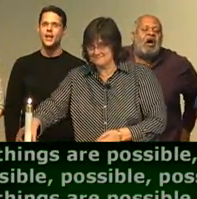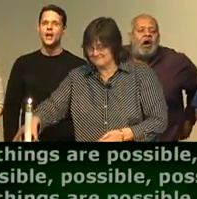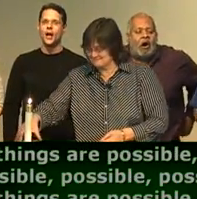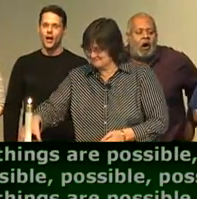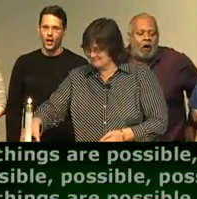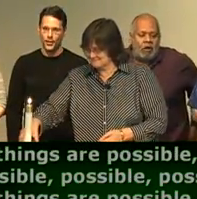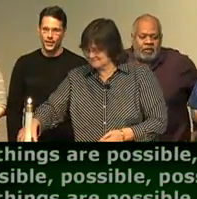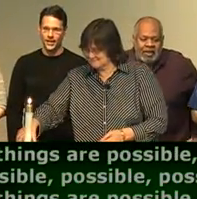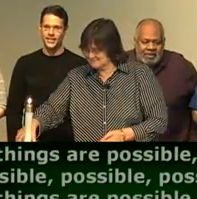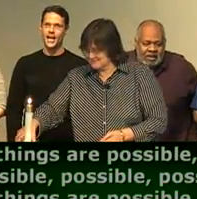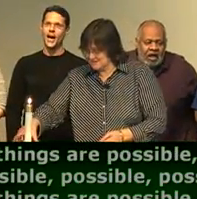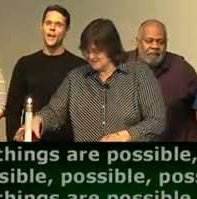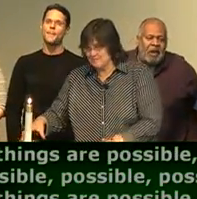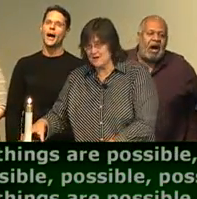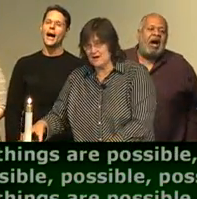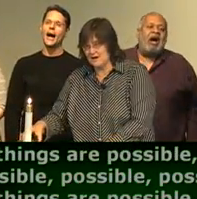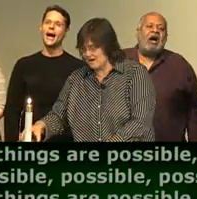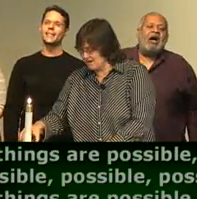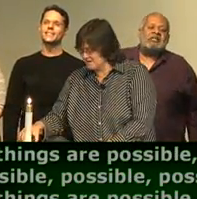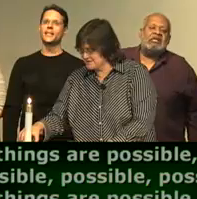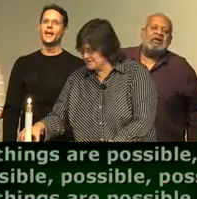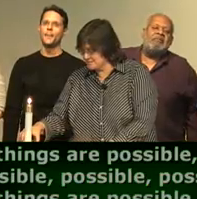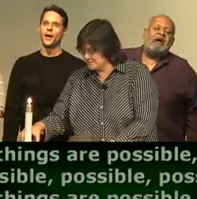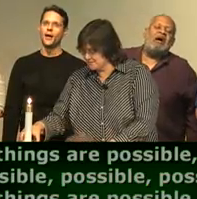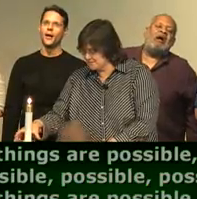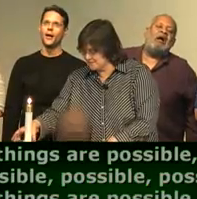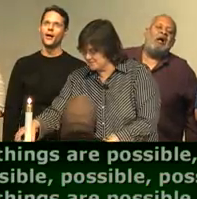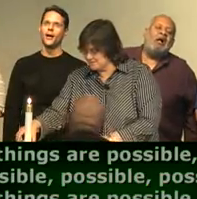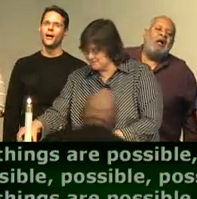your all things are